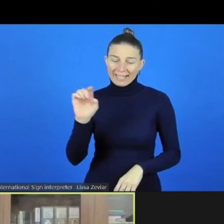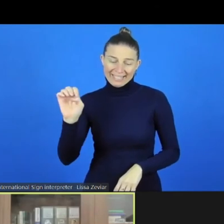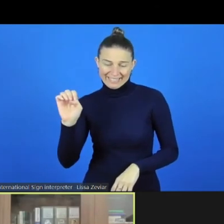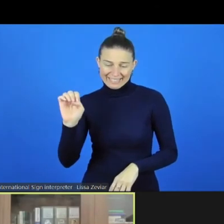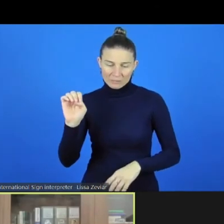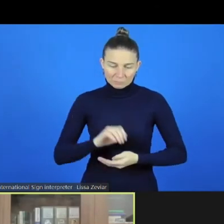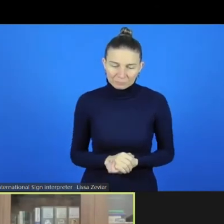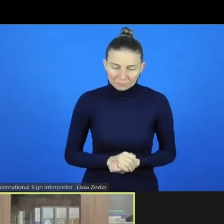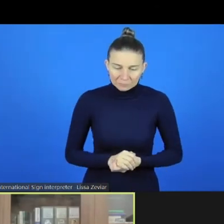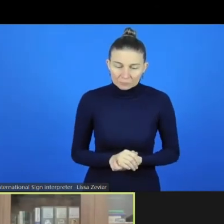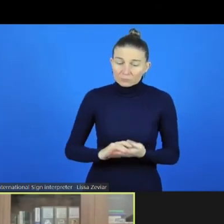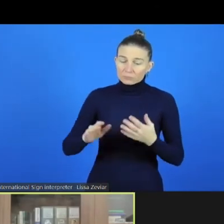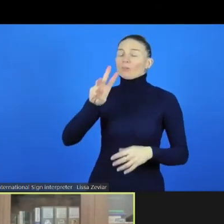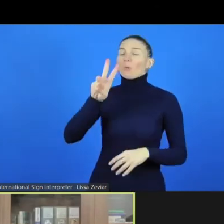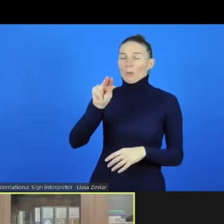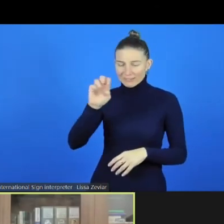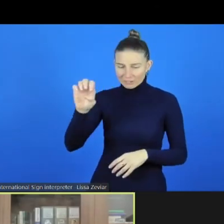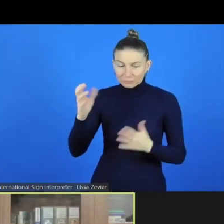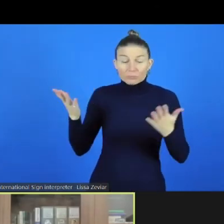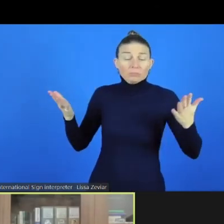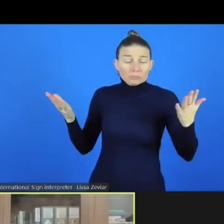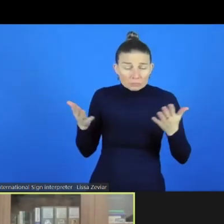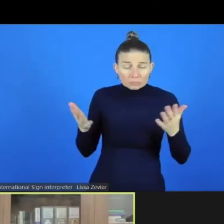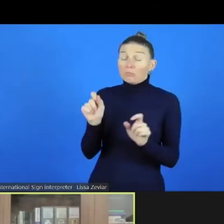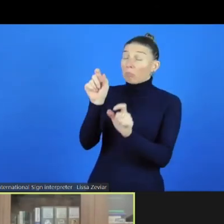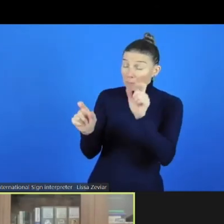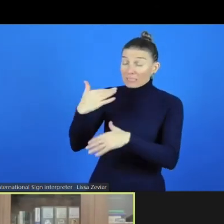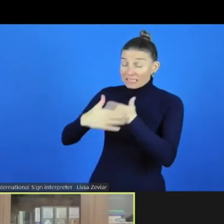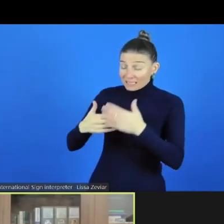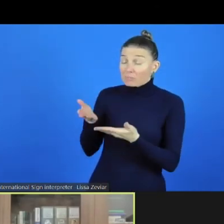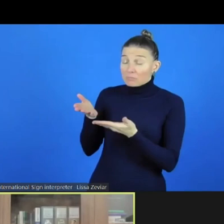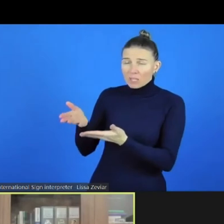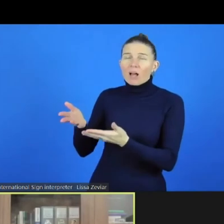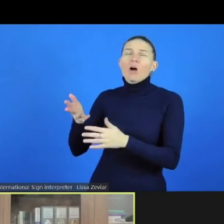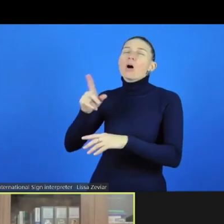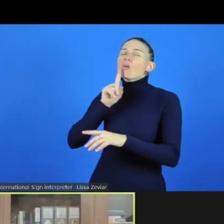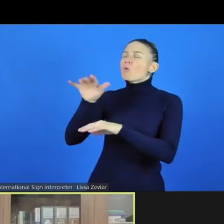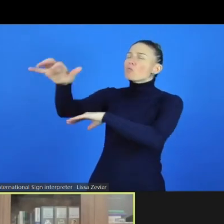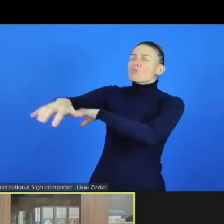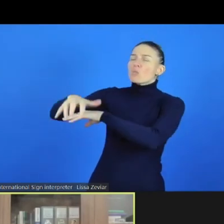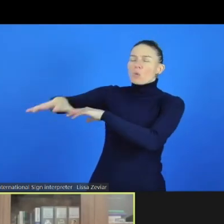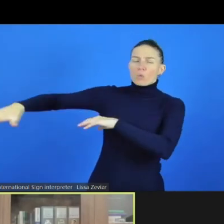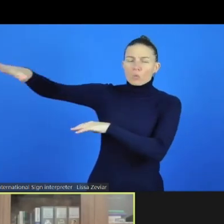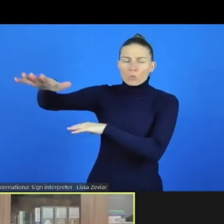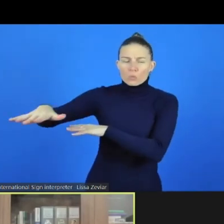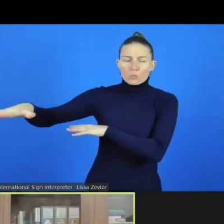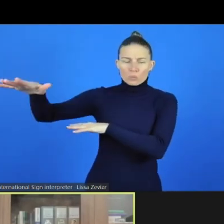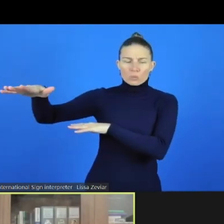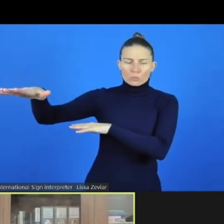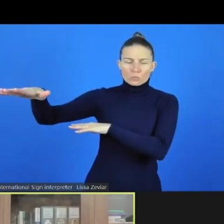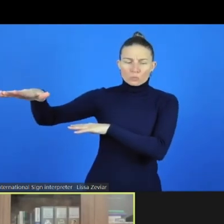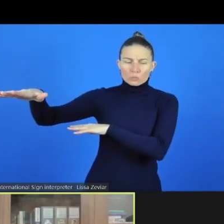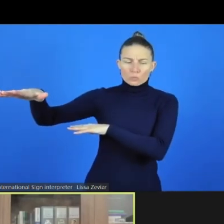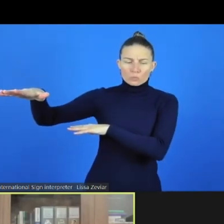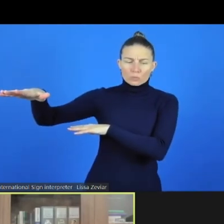which enables people with disabilities to give a missed call. They don't even have to call. Everybody's got a